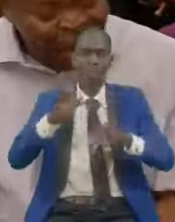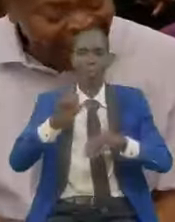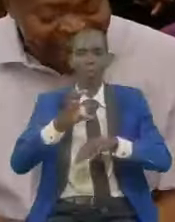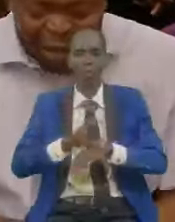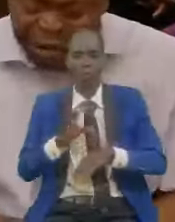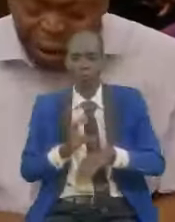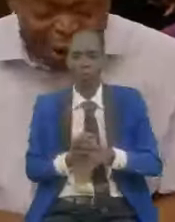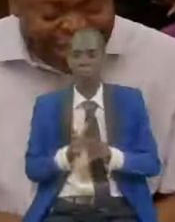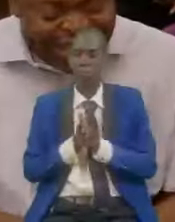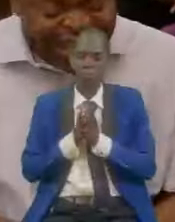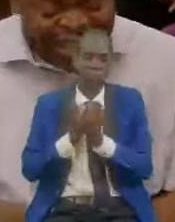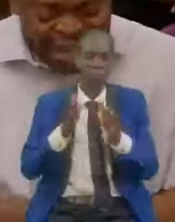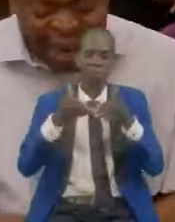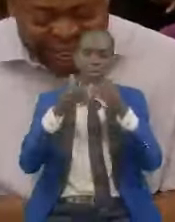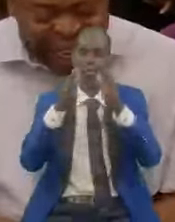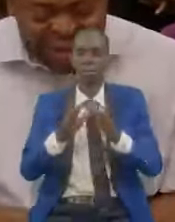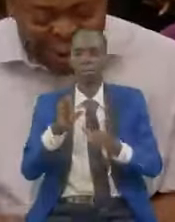general overseers,